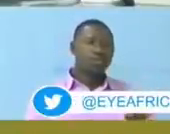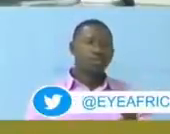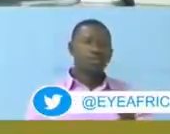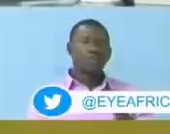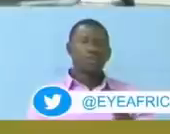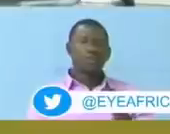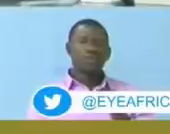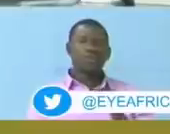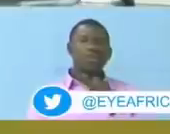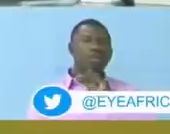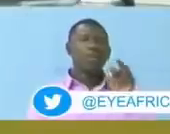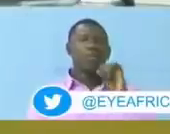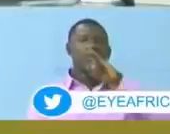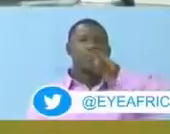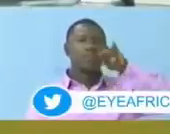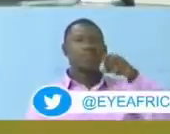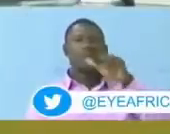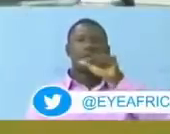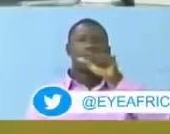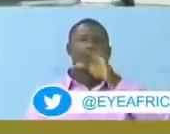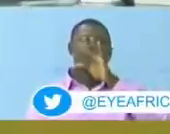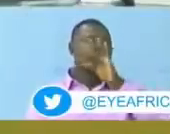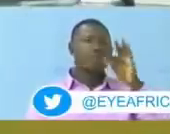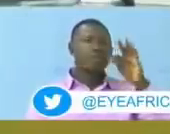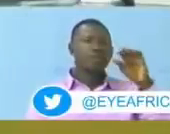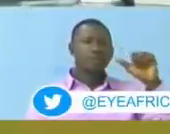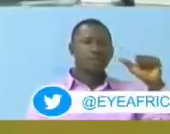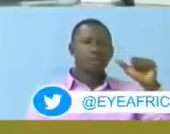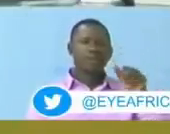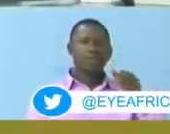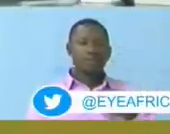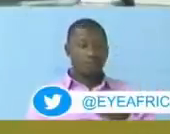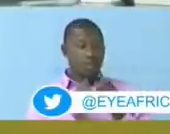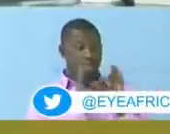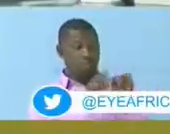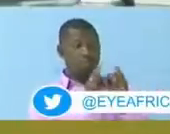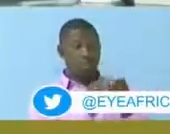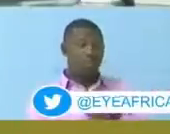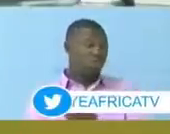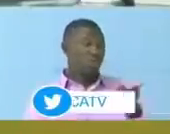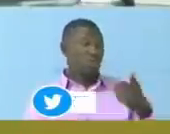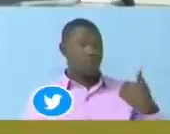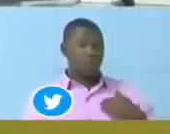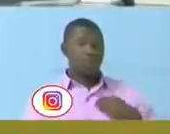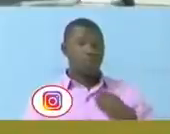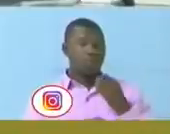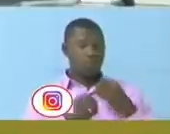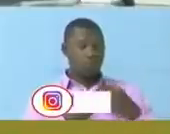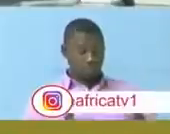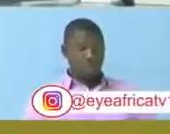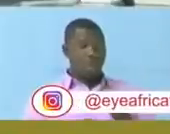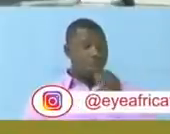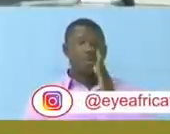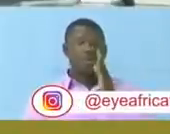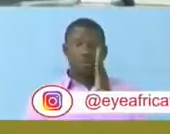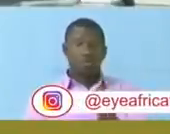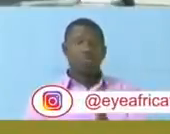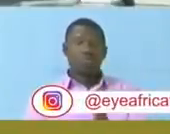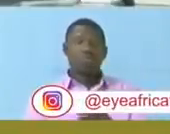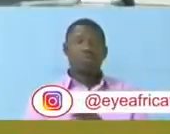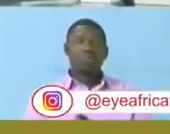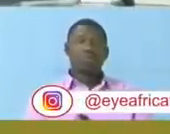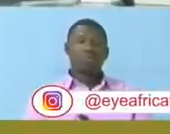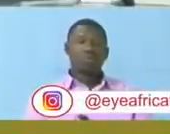Was telling the rest of the people to tell the truth. And he led